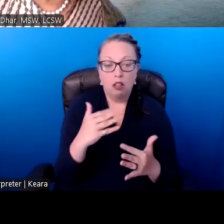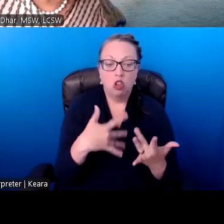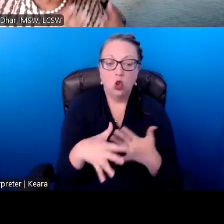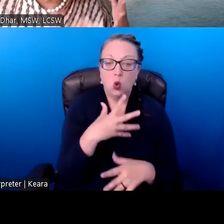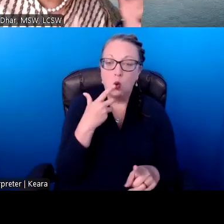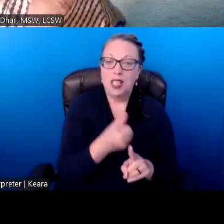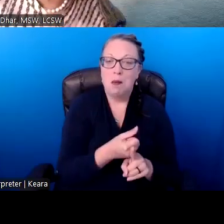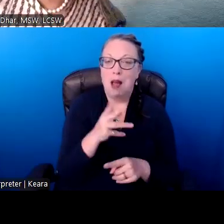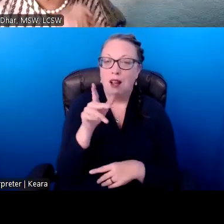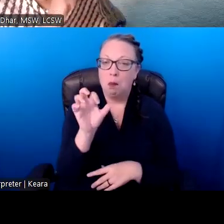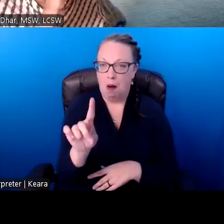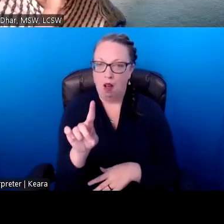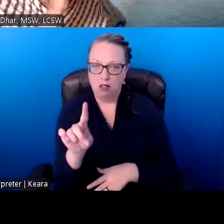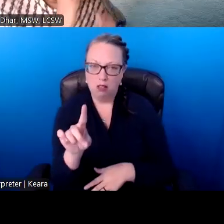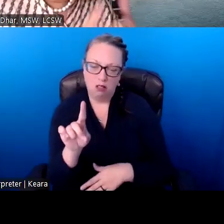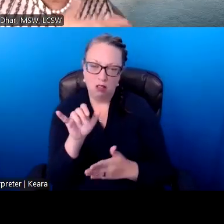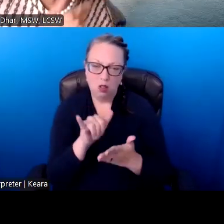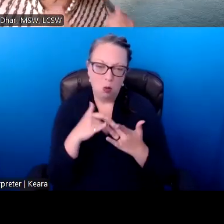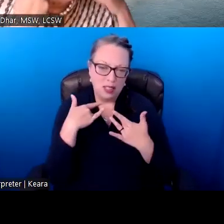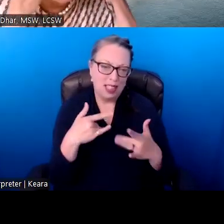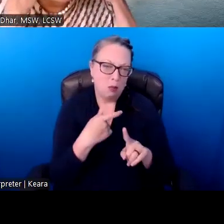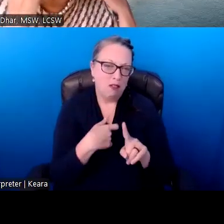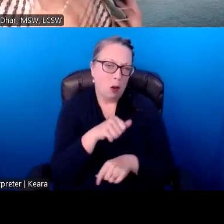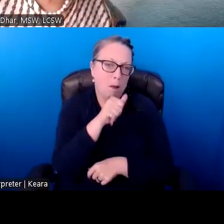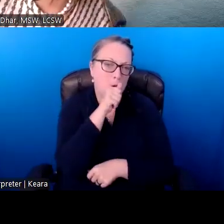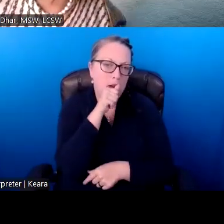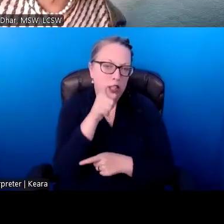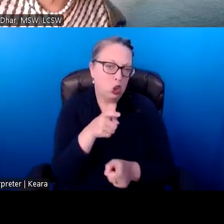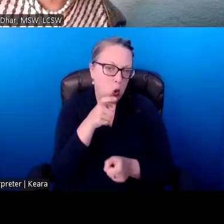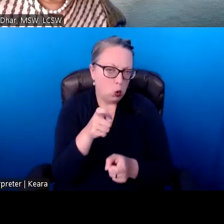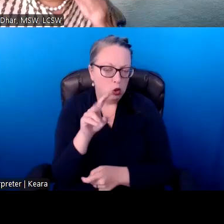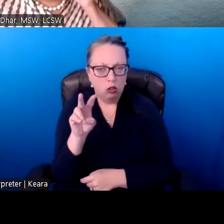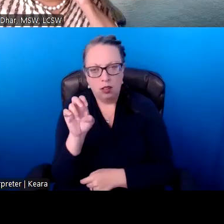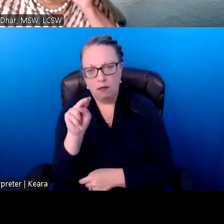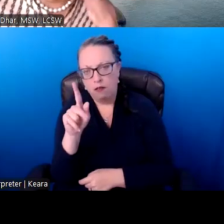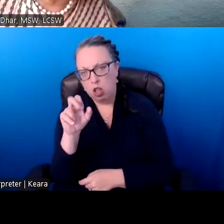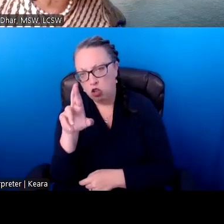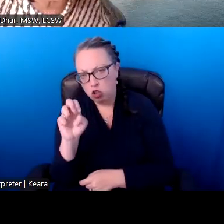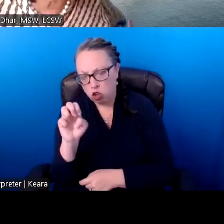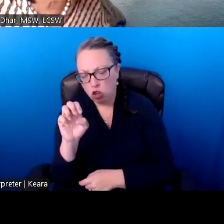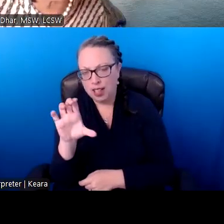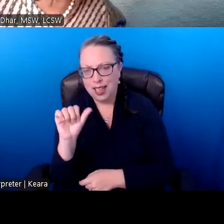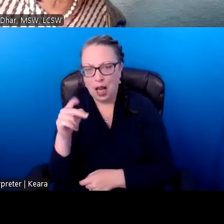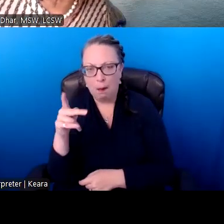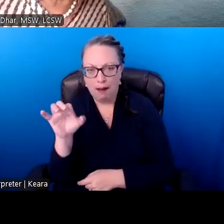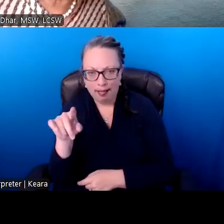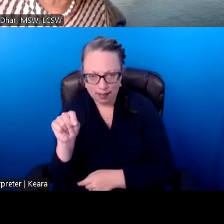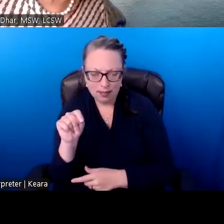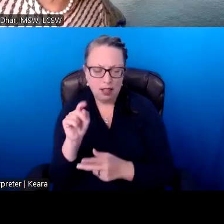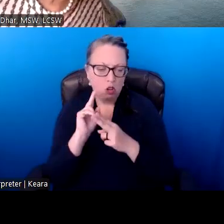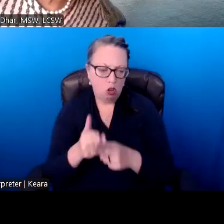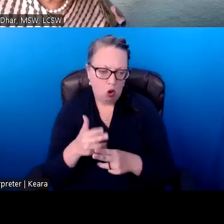impact bonds. These really come from private donors, venture capitalists, and they're called social impact